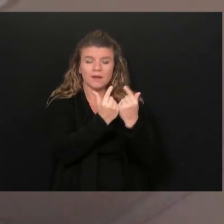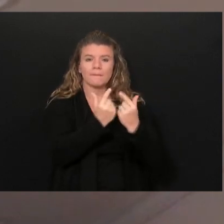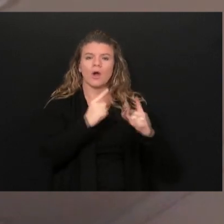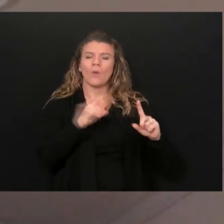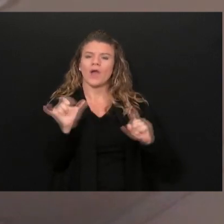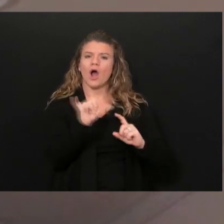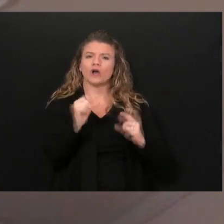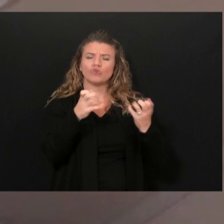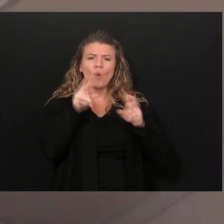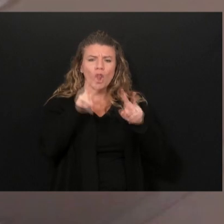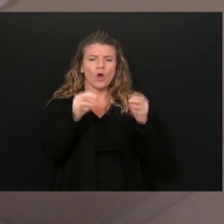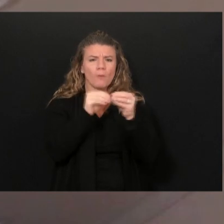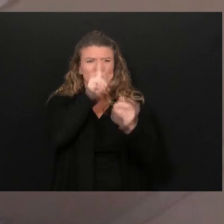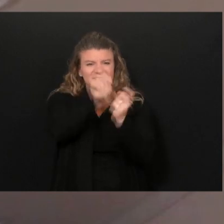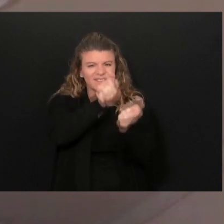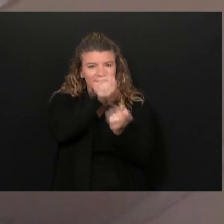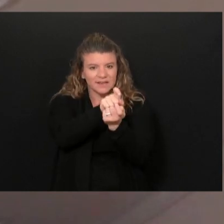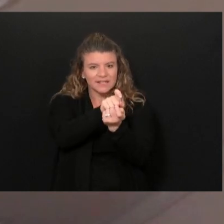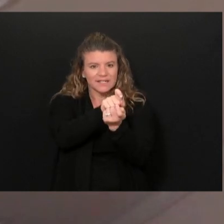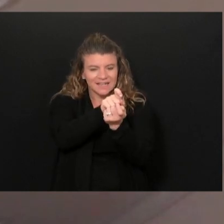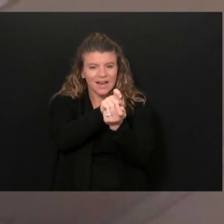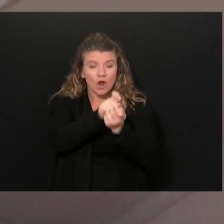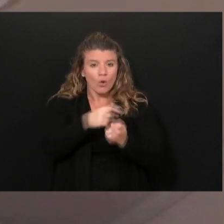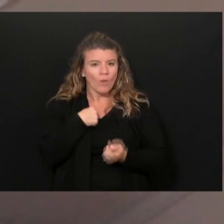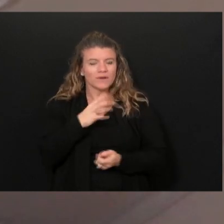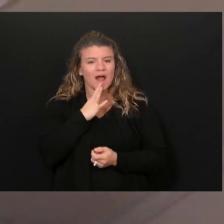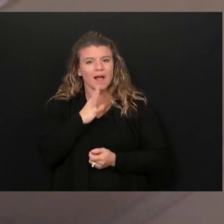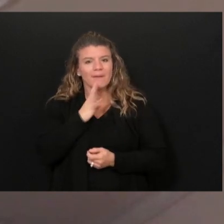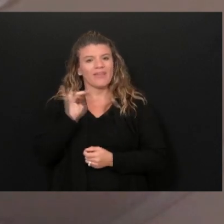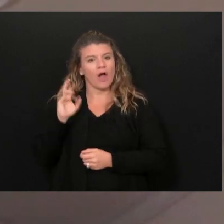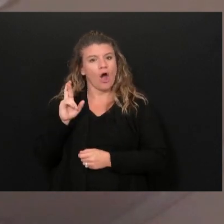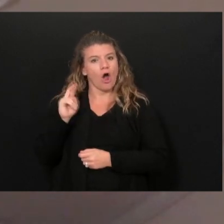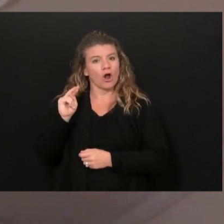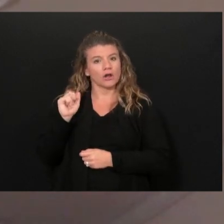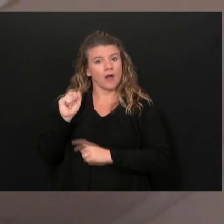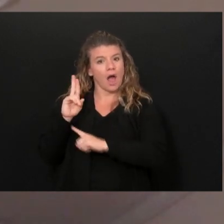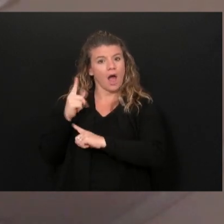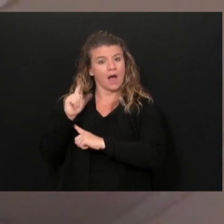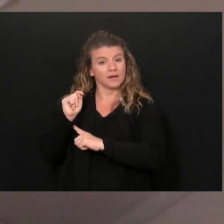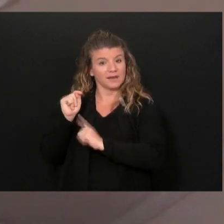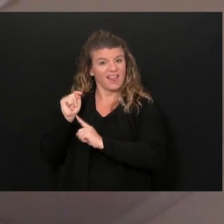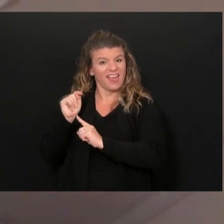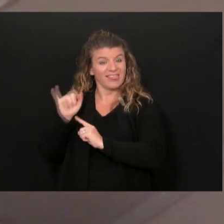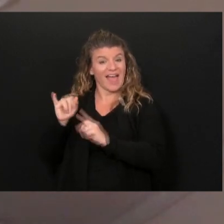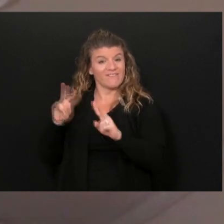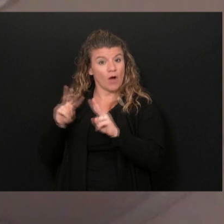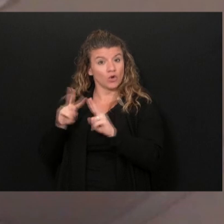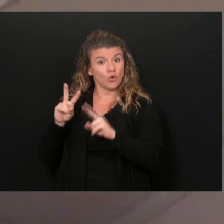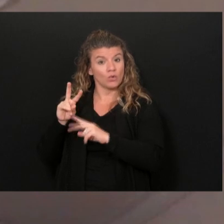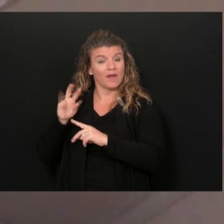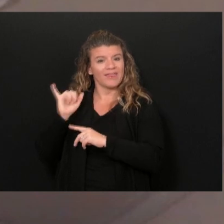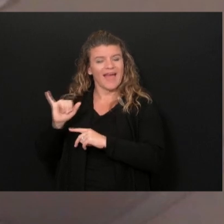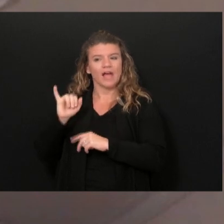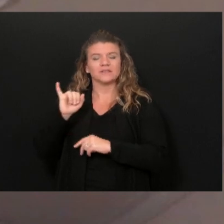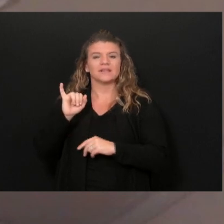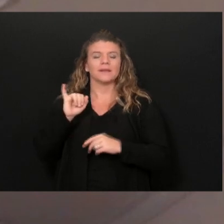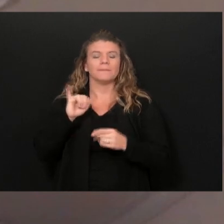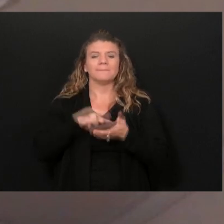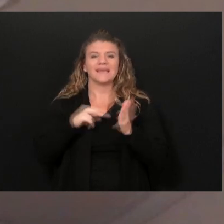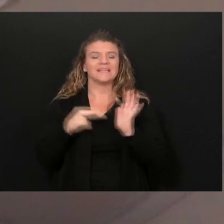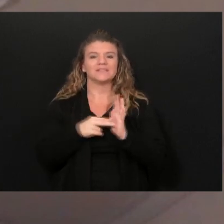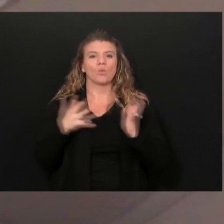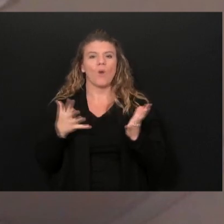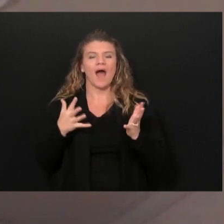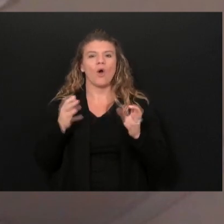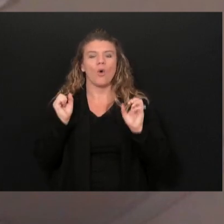to look more specifically, because we've talked about a value called the R0 value, which is the reproductive score